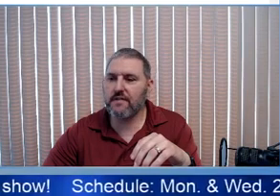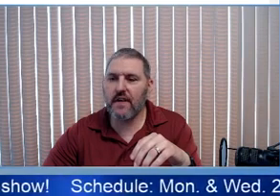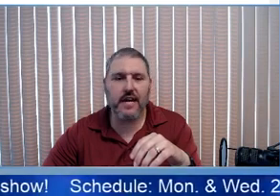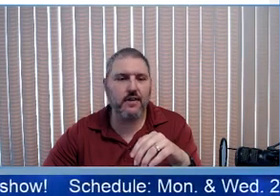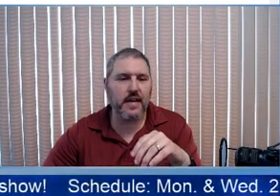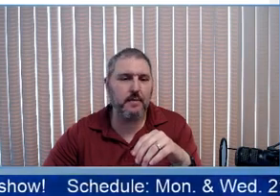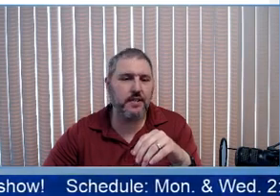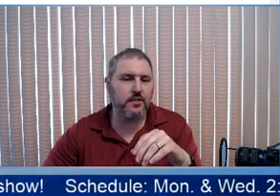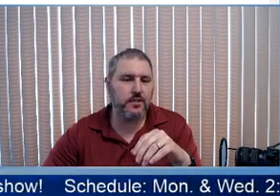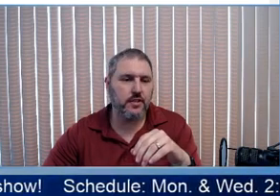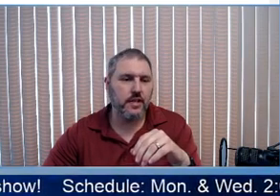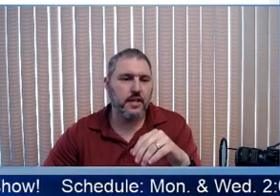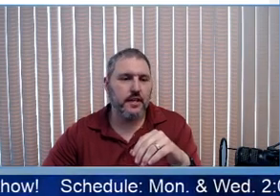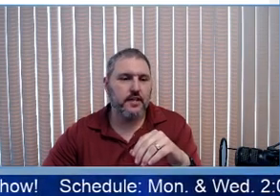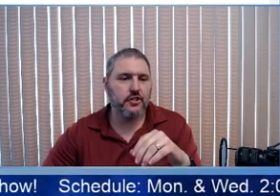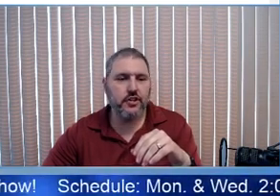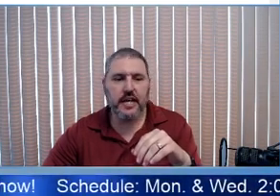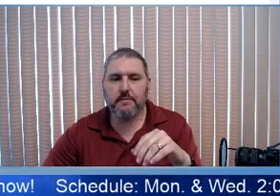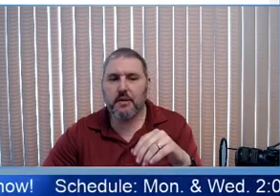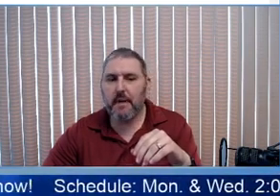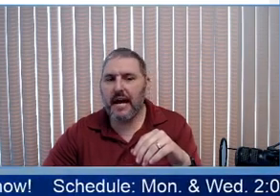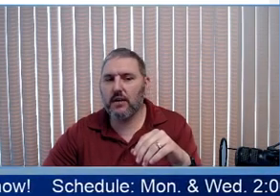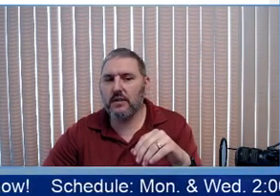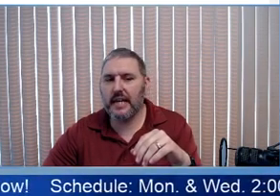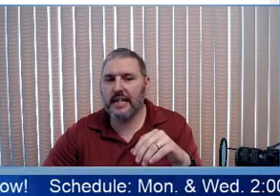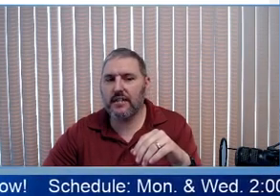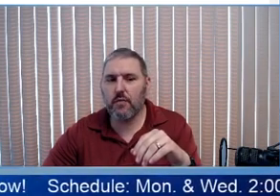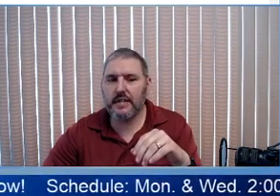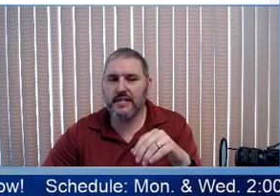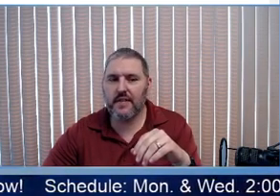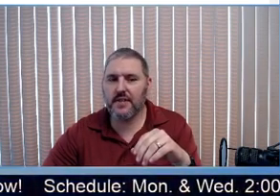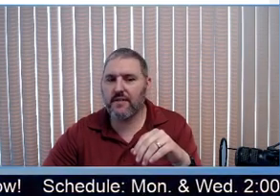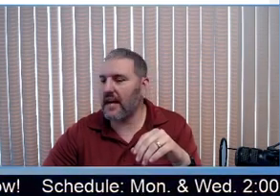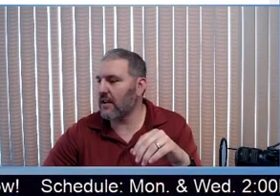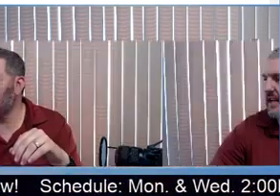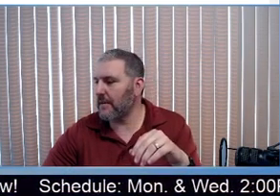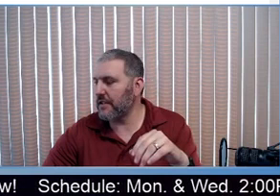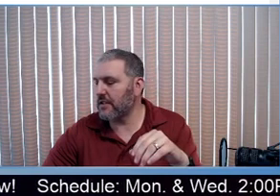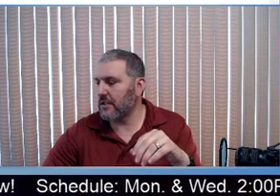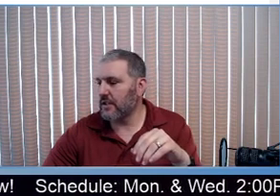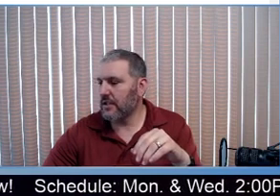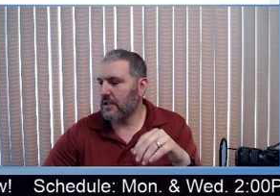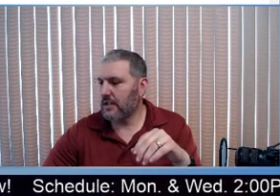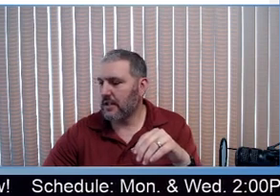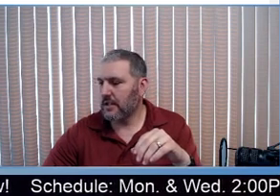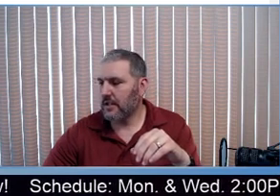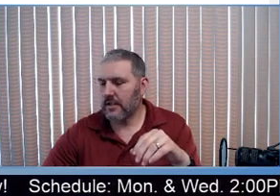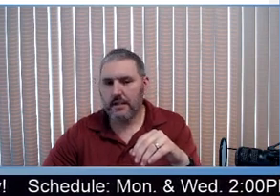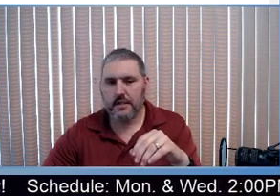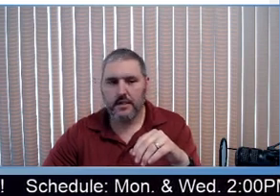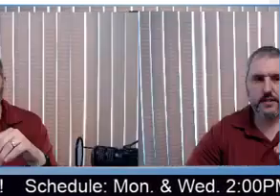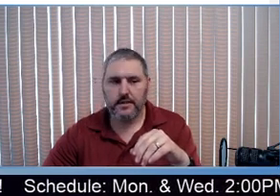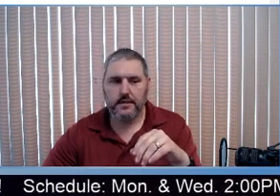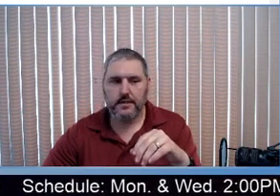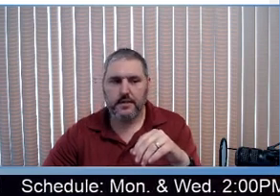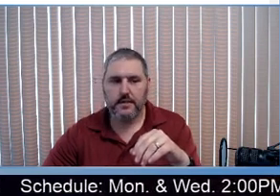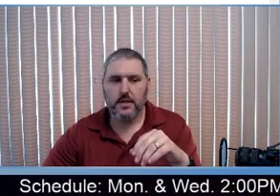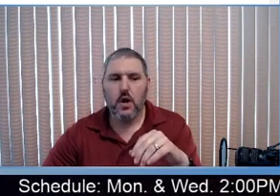Lake Street fire damage, GM Tobacco Lake and 27th fire damage.